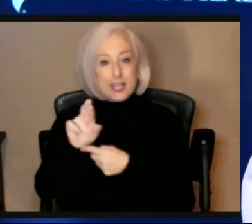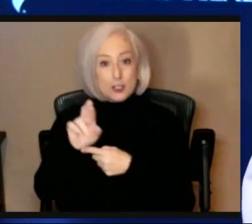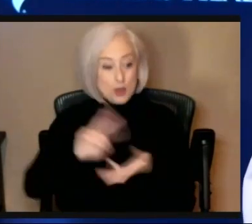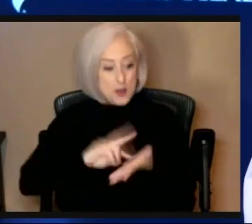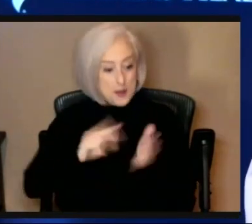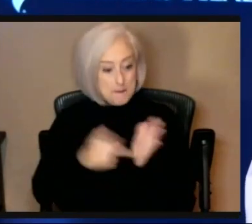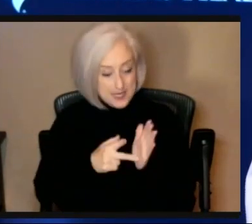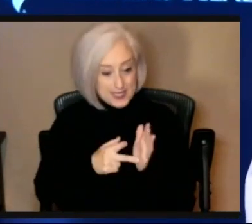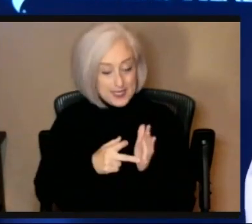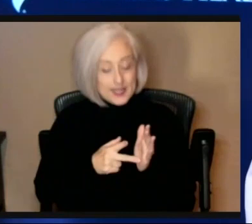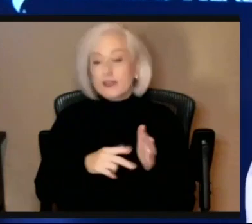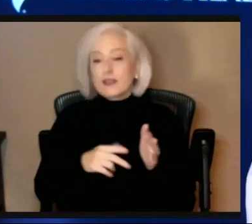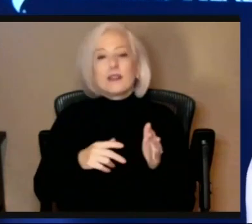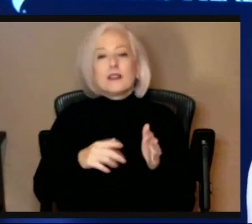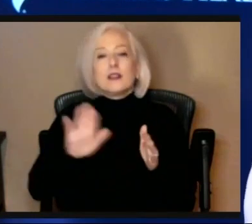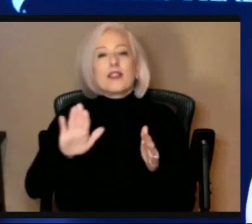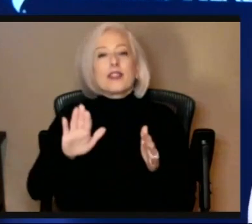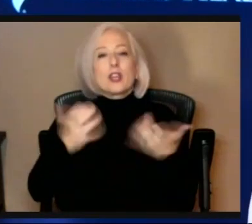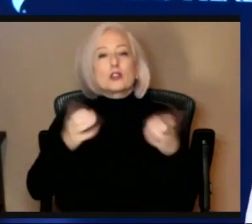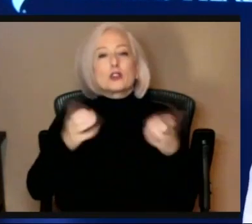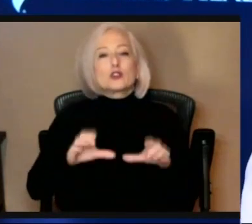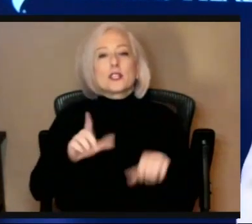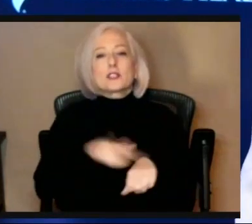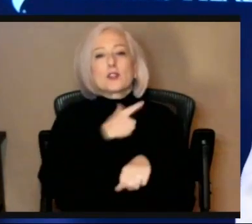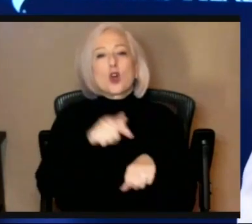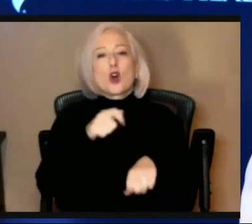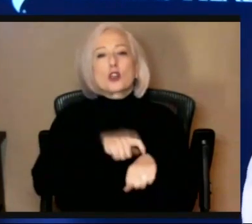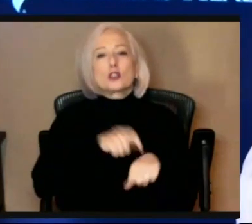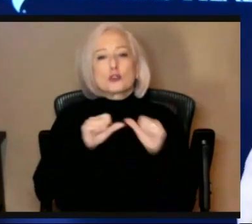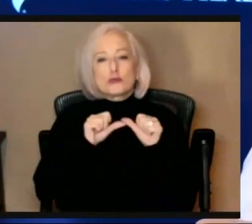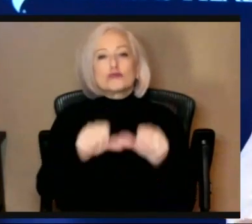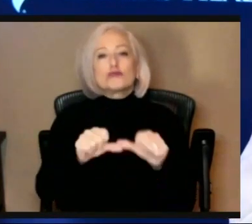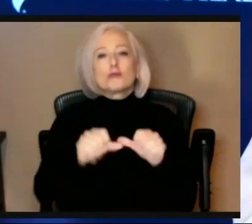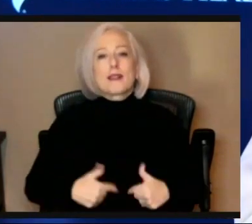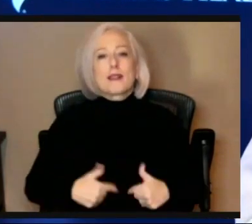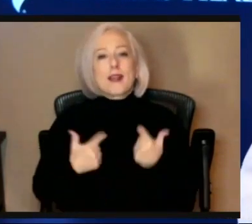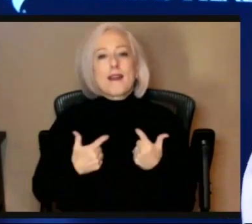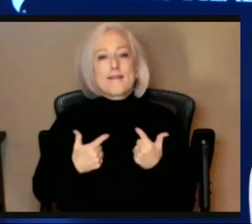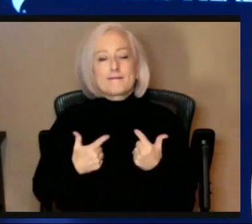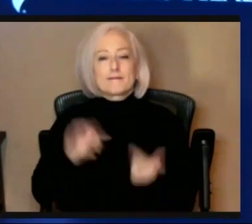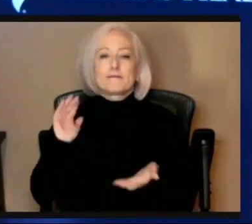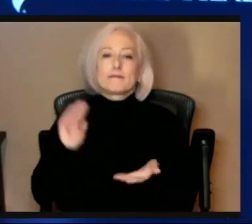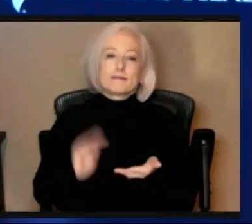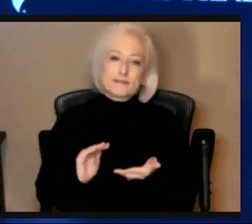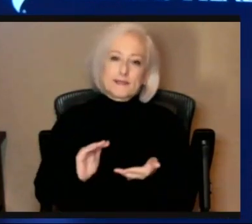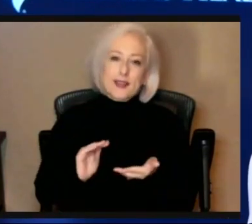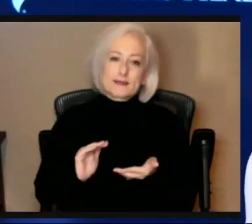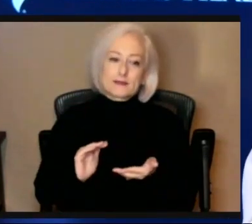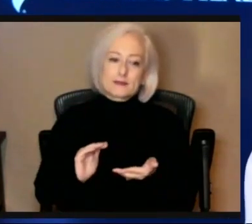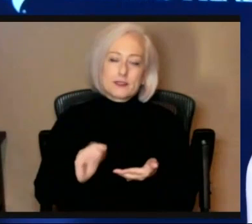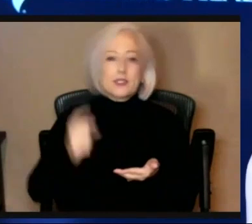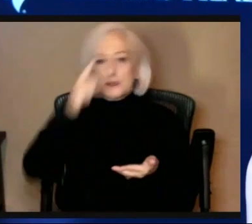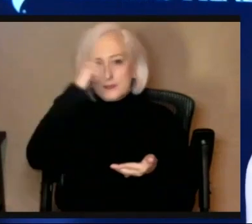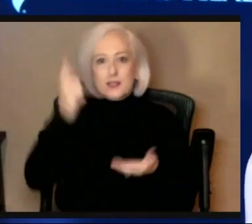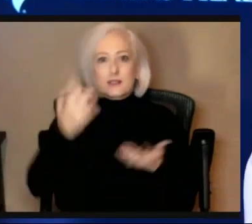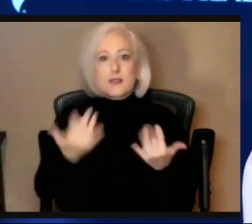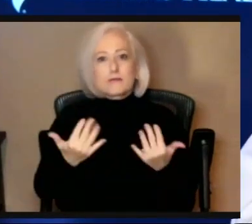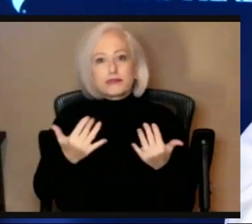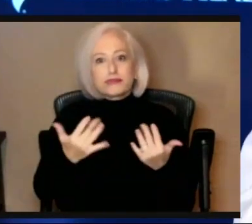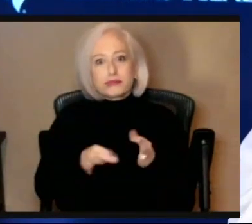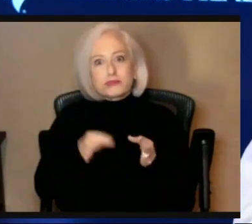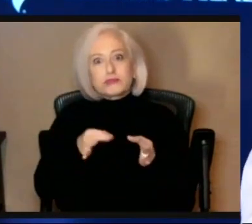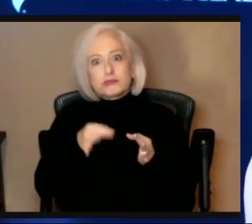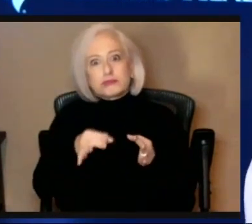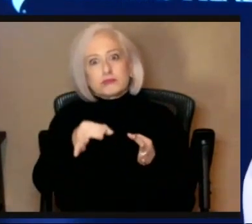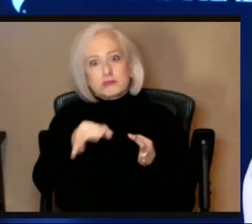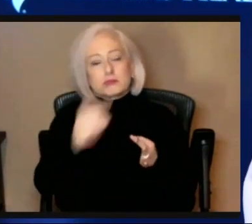lower. So, and this is a direct reflection on what's happened in the last 2 years. People have been scared to come into the physician's office,